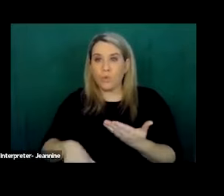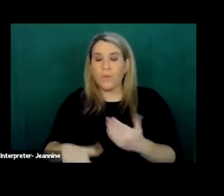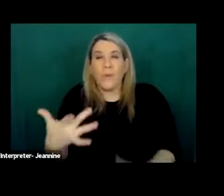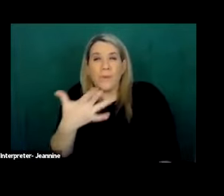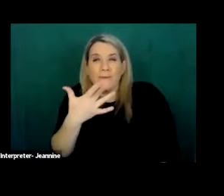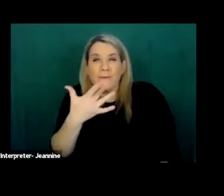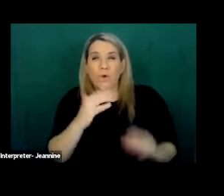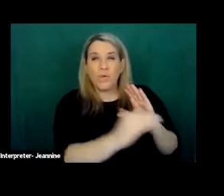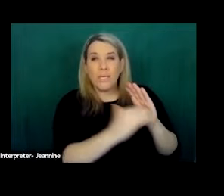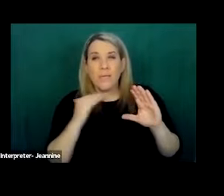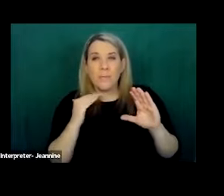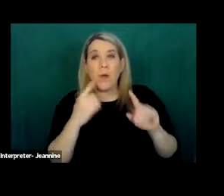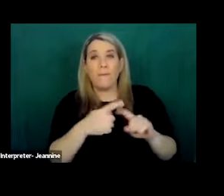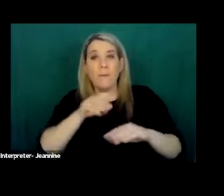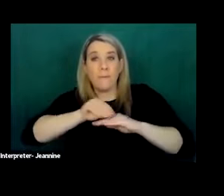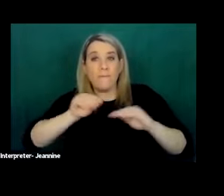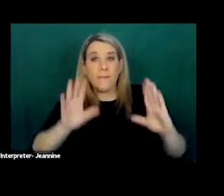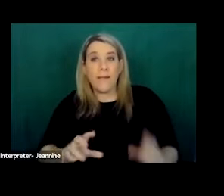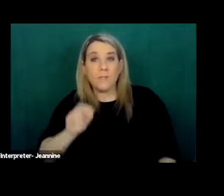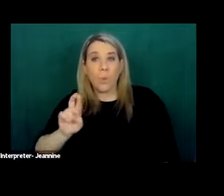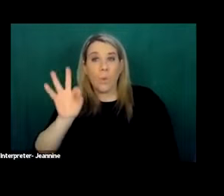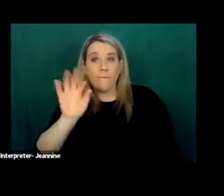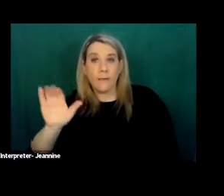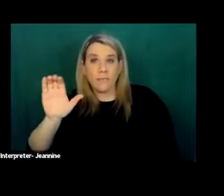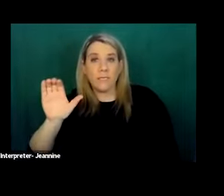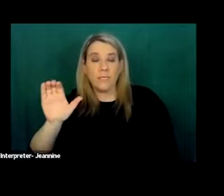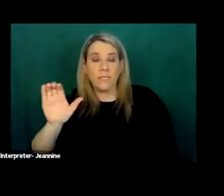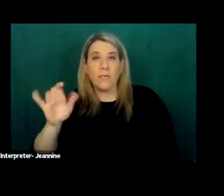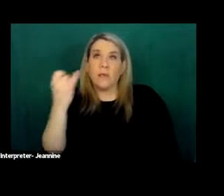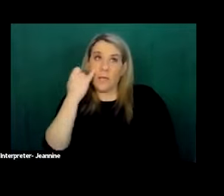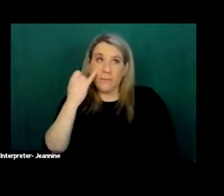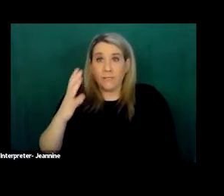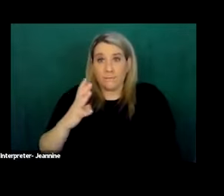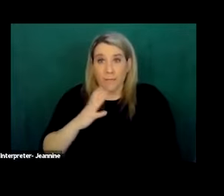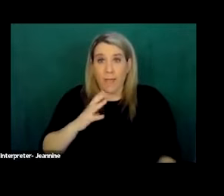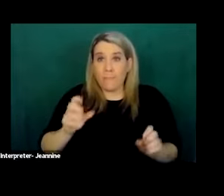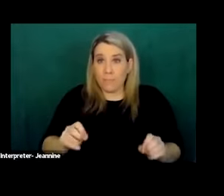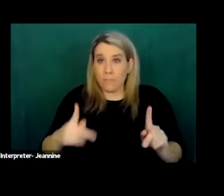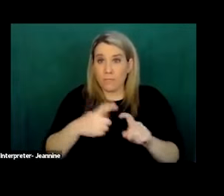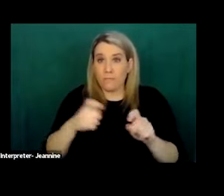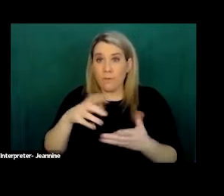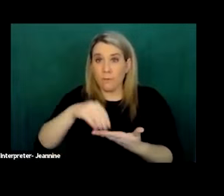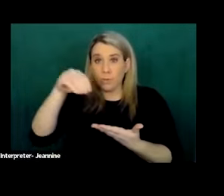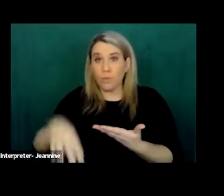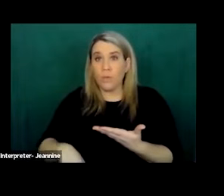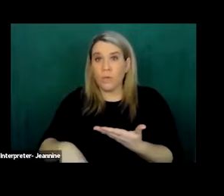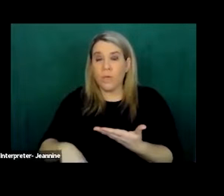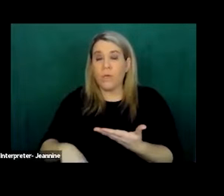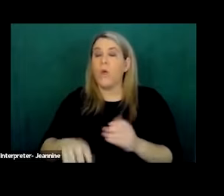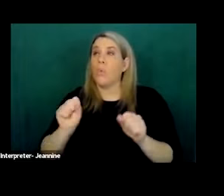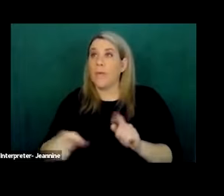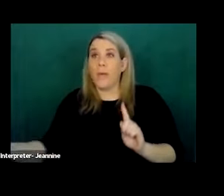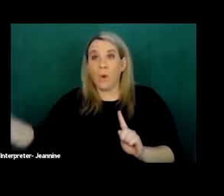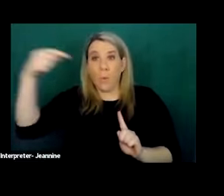email from the advisor or the faculty member, as long as it's okay with the student, so that, again, we can loop back if we don't